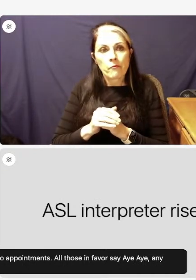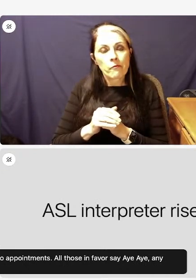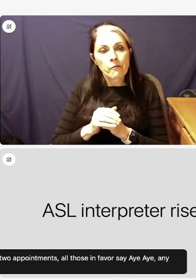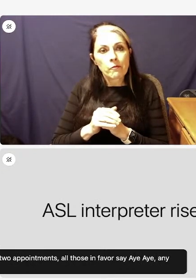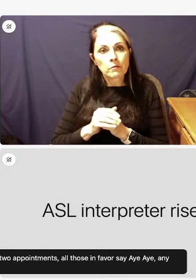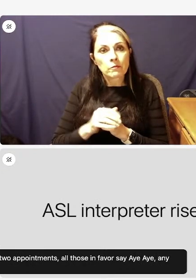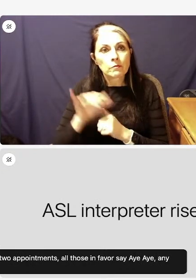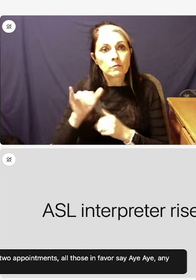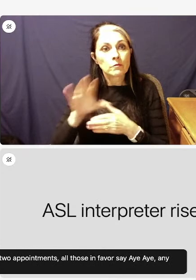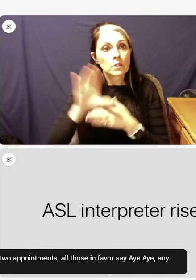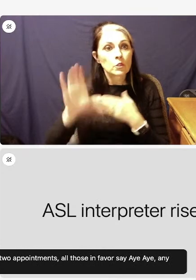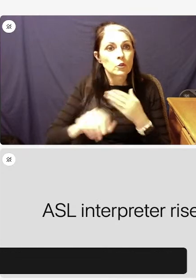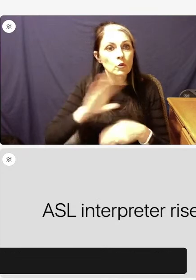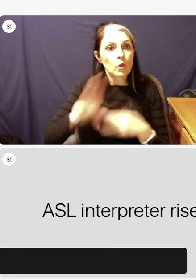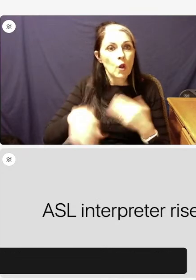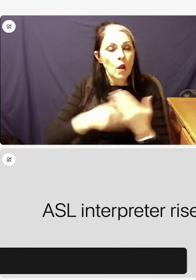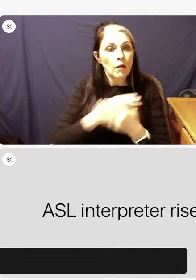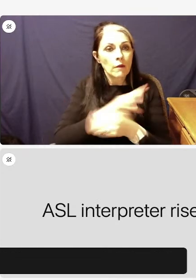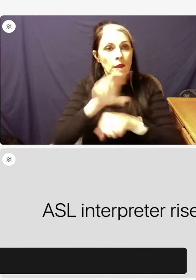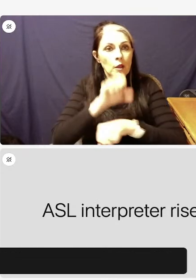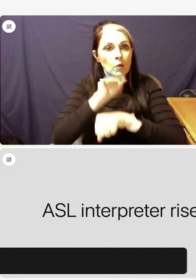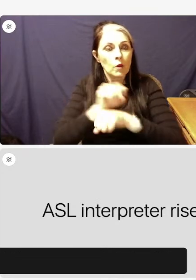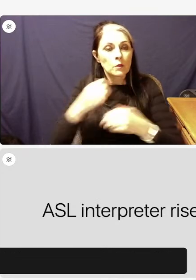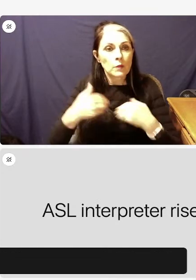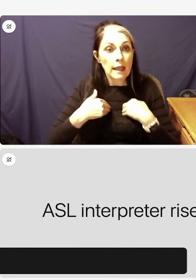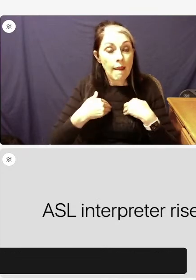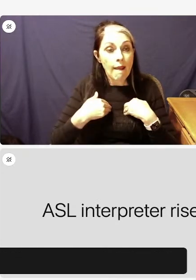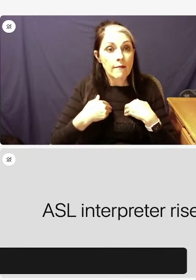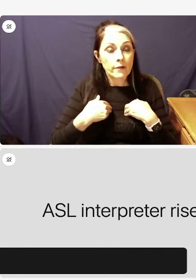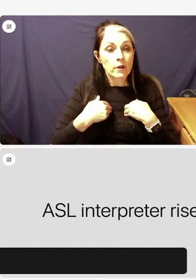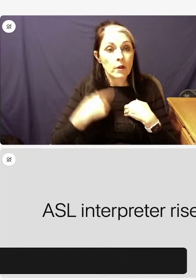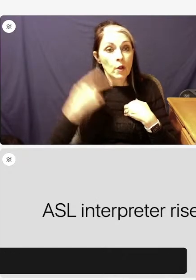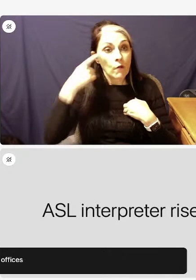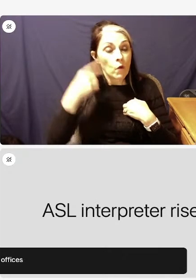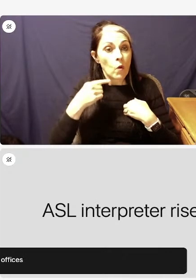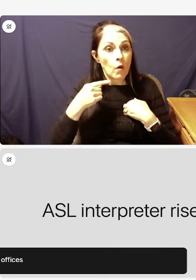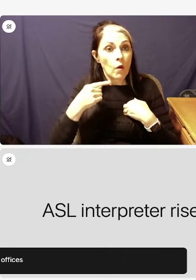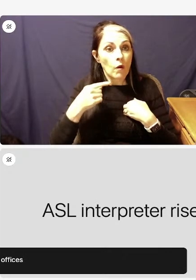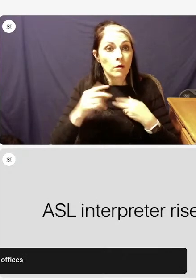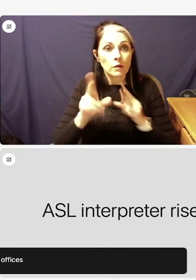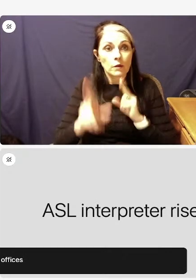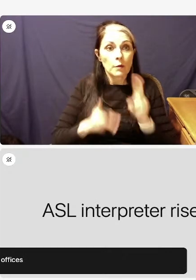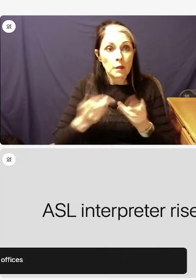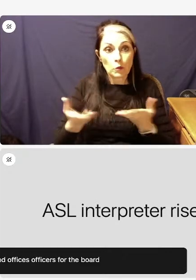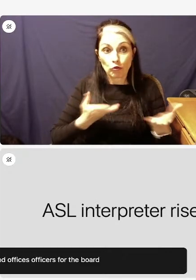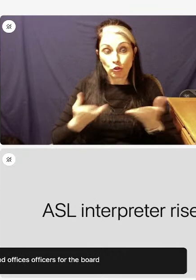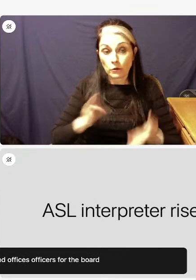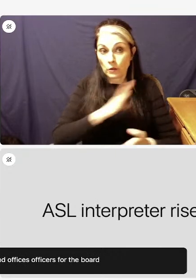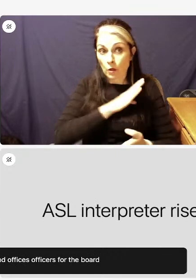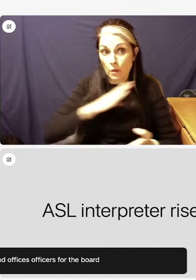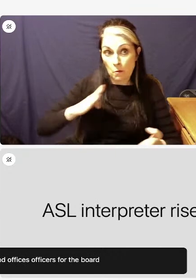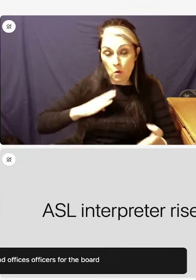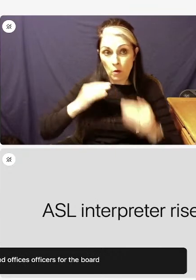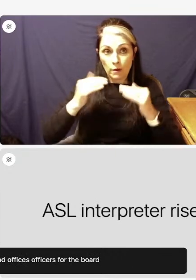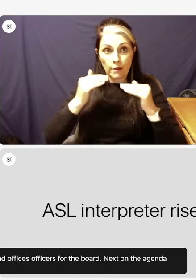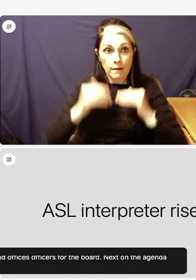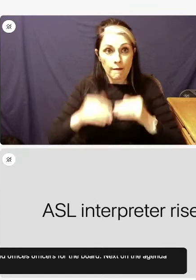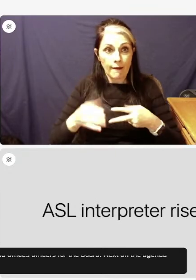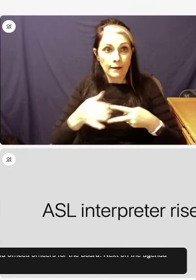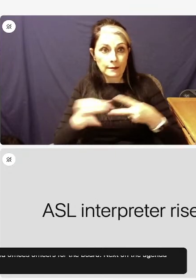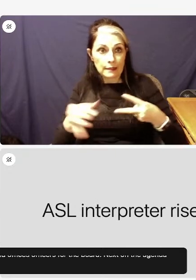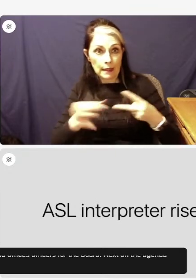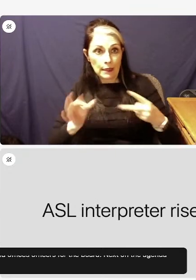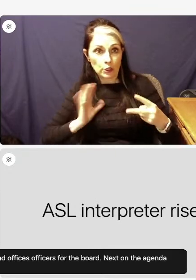and that concludes all of the appointments that we have for the various seats and offices officers for the board next on the agenda is selection of